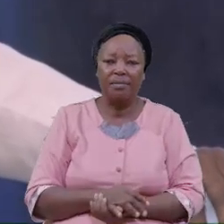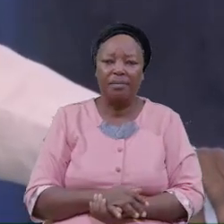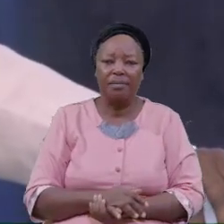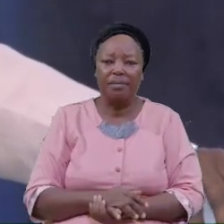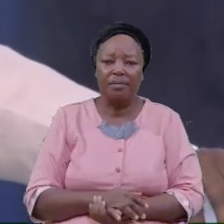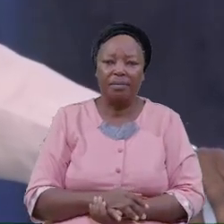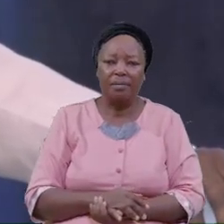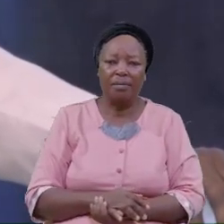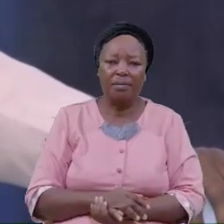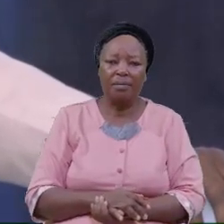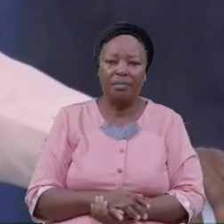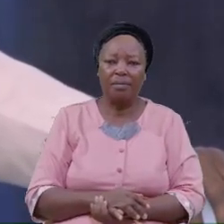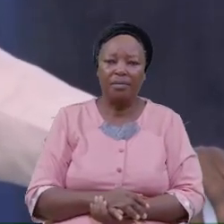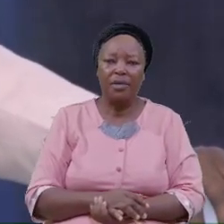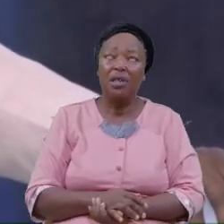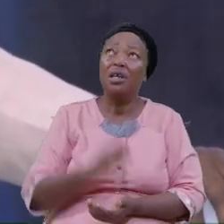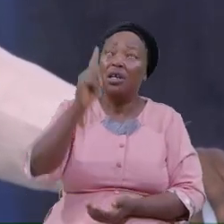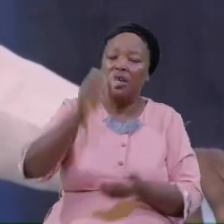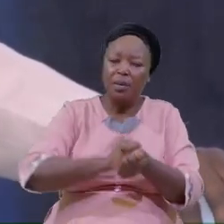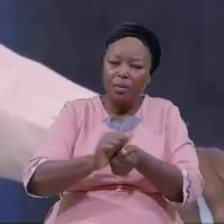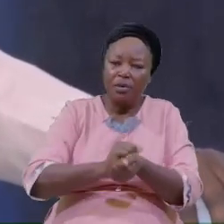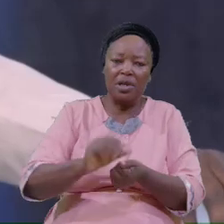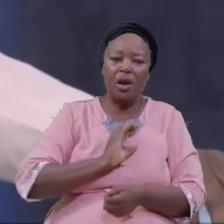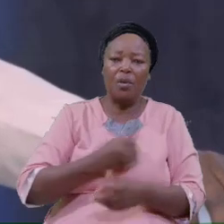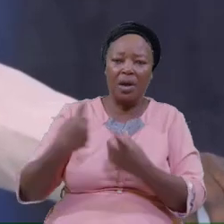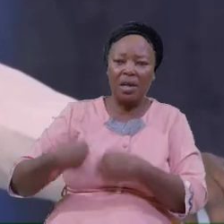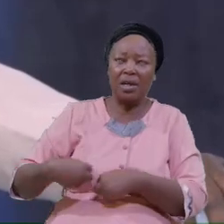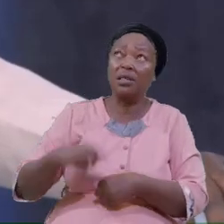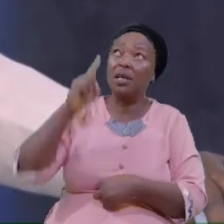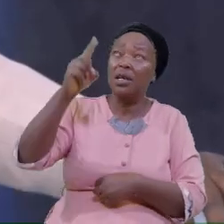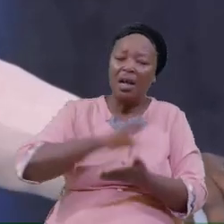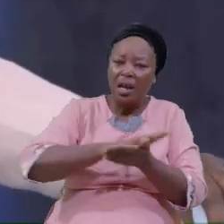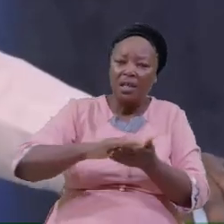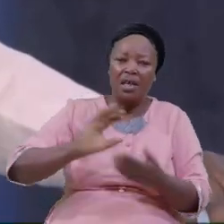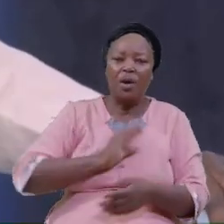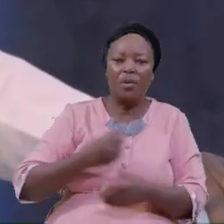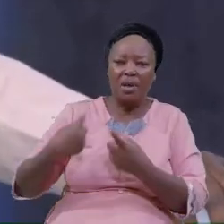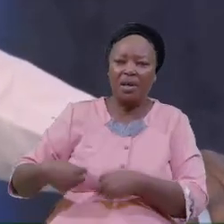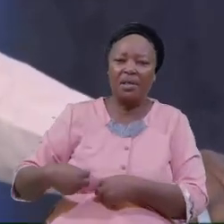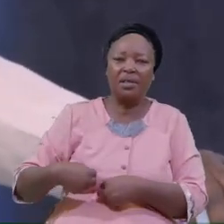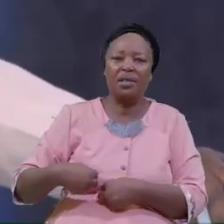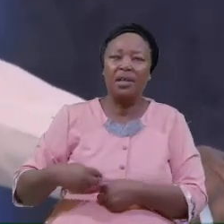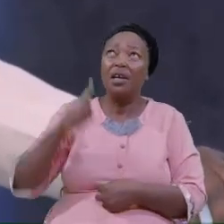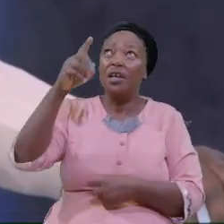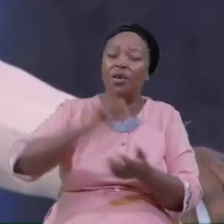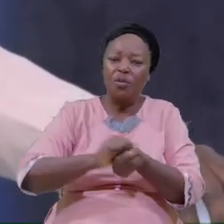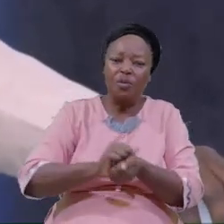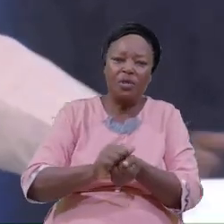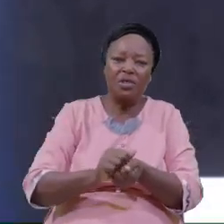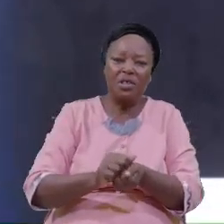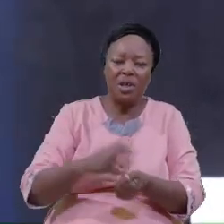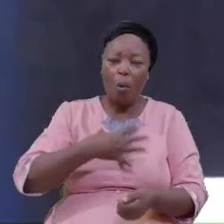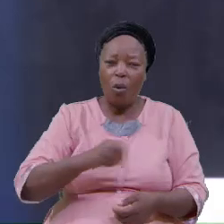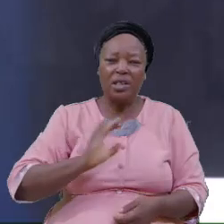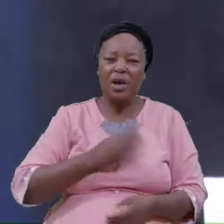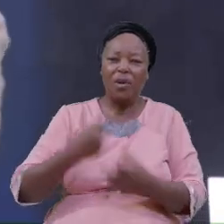He purges our heart. He cleanses our heart. He washes white our heart.